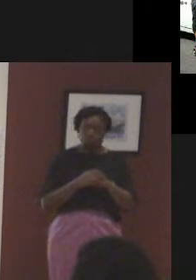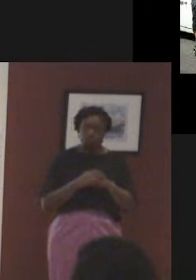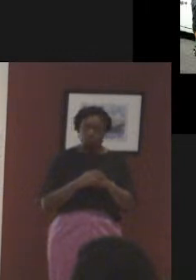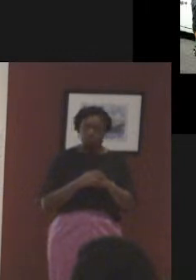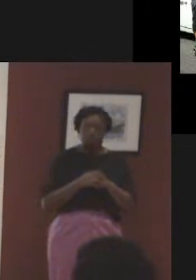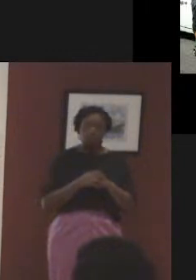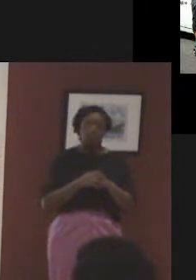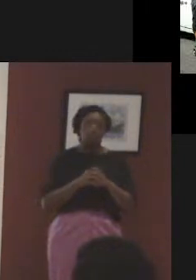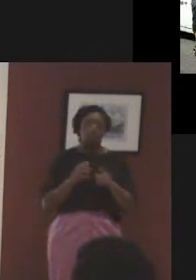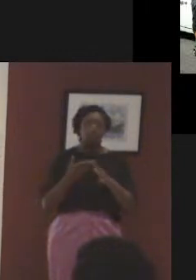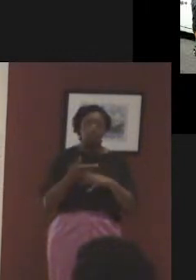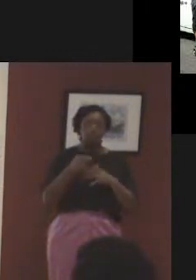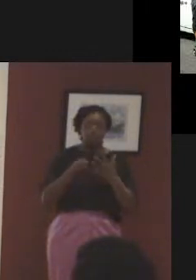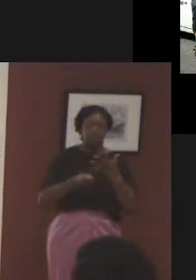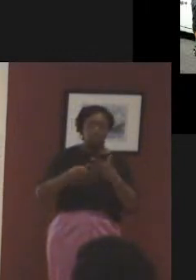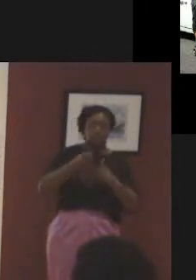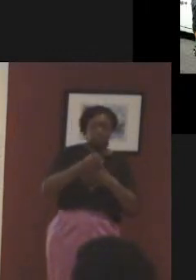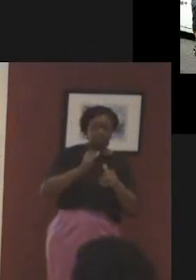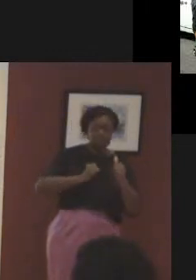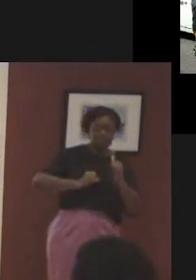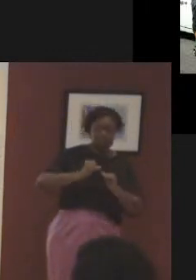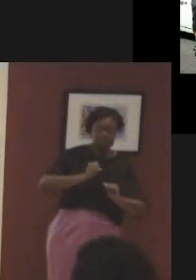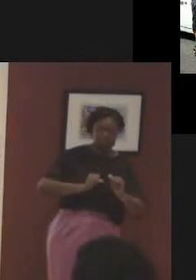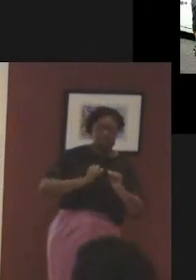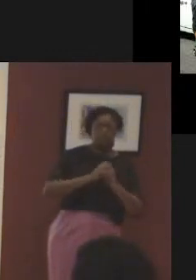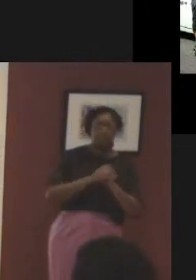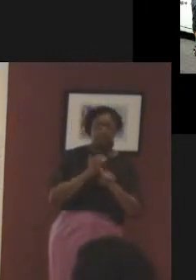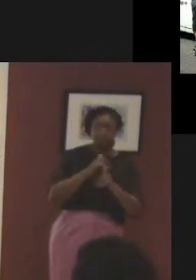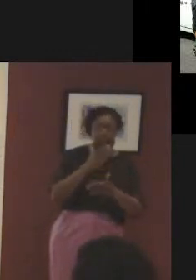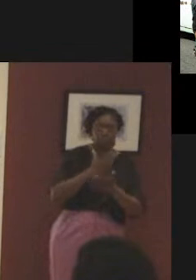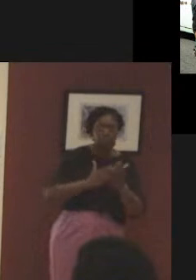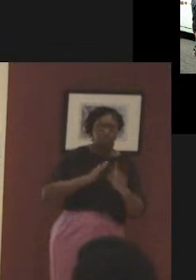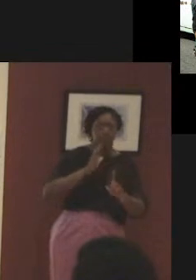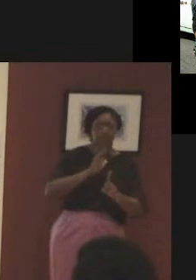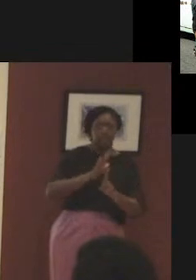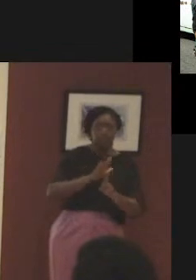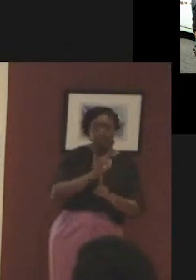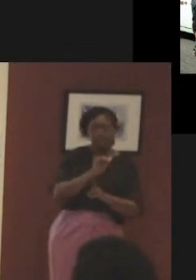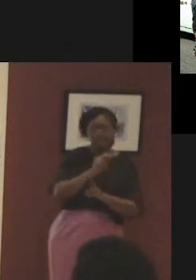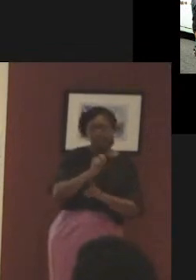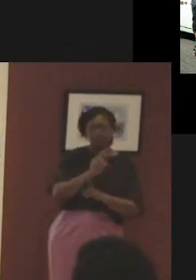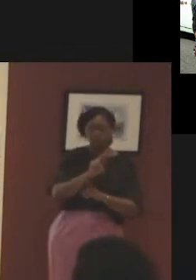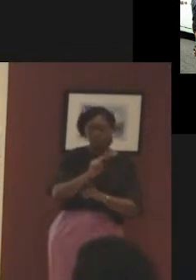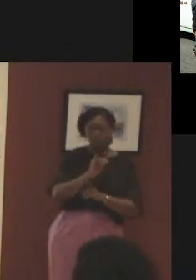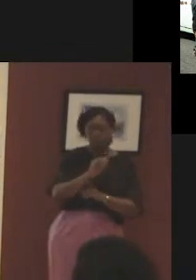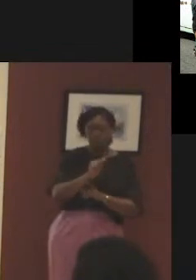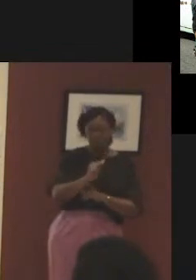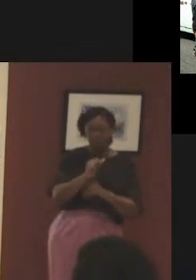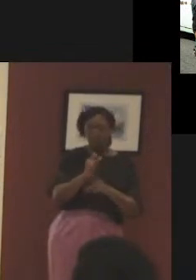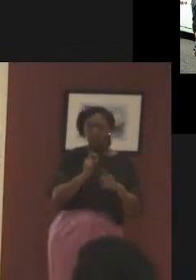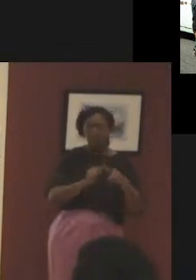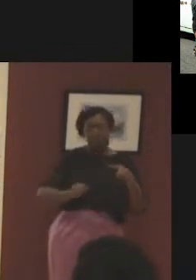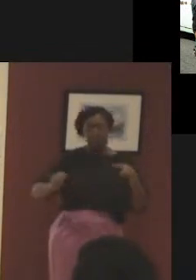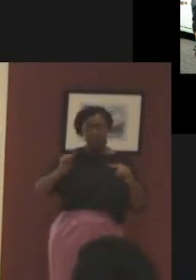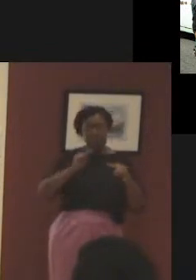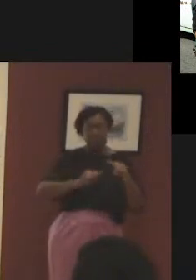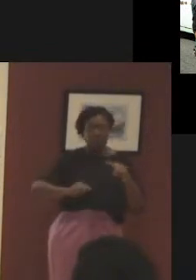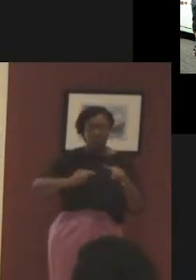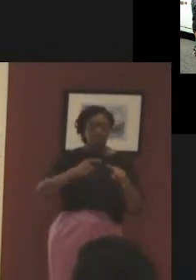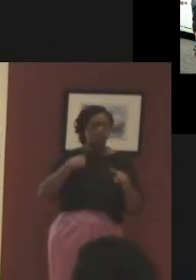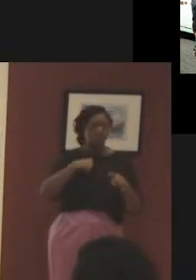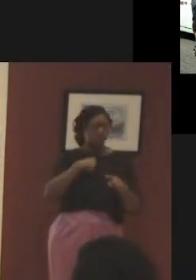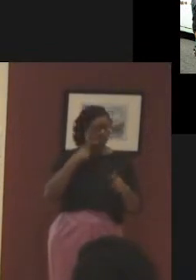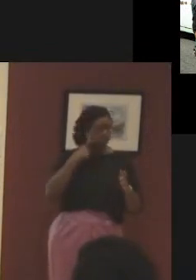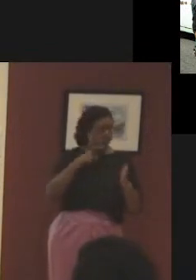Across this series of performances categorized by Pender as part of his inertia cycle, we witness him